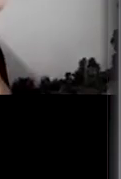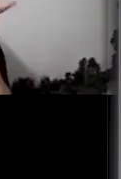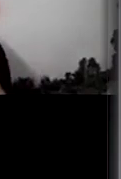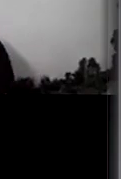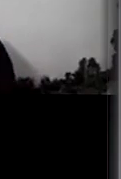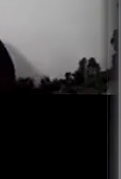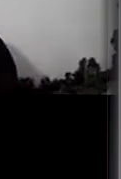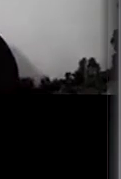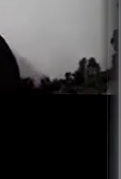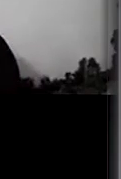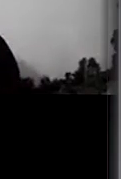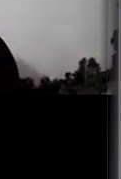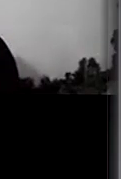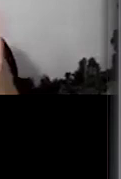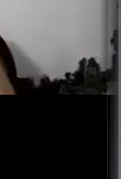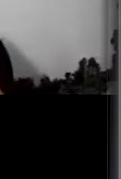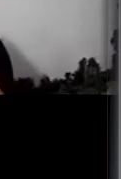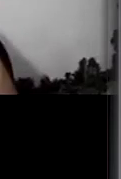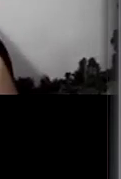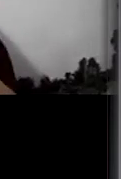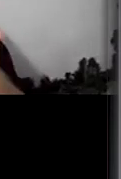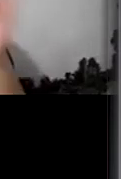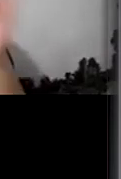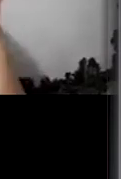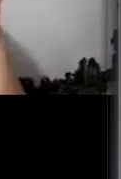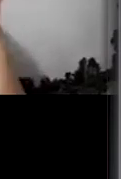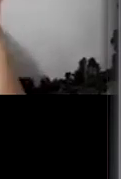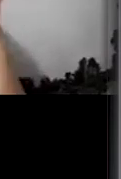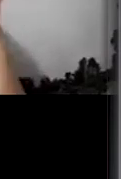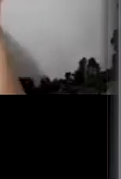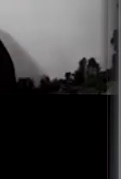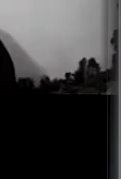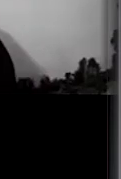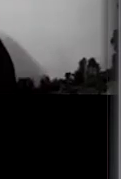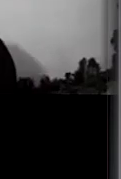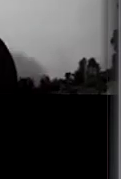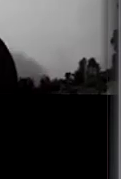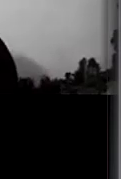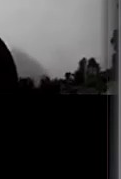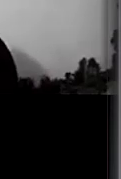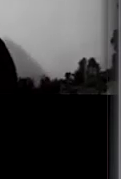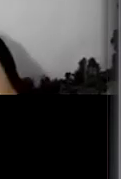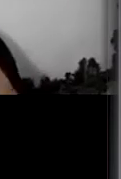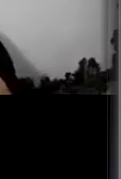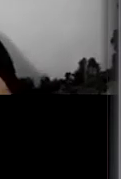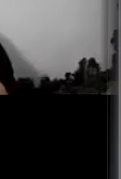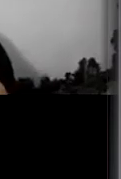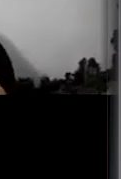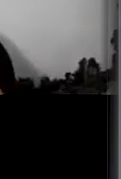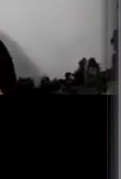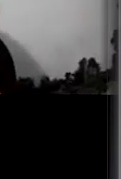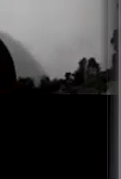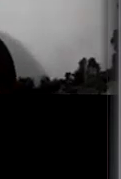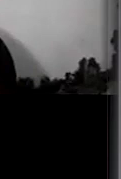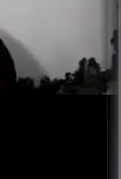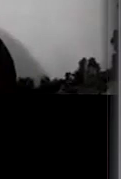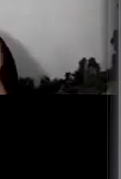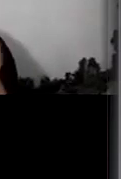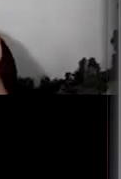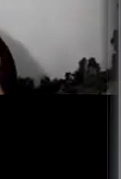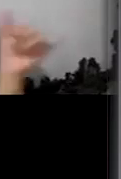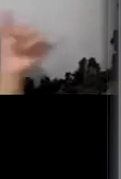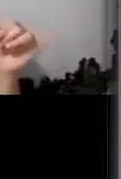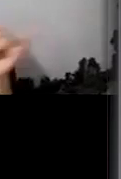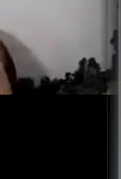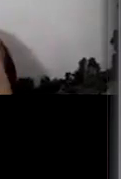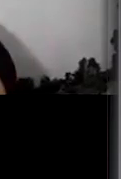you click. And tingnan nyo yung rating. If maganda naman yung rating, maganda yung review. Para lang kasi kayong namimili